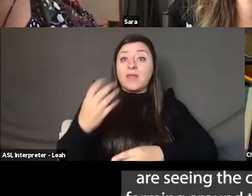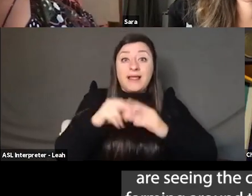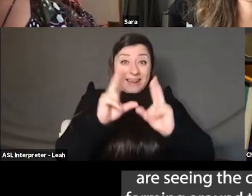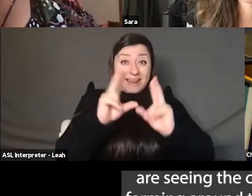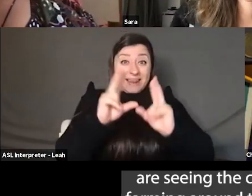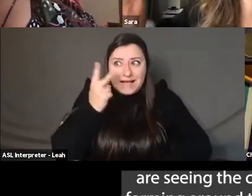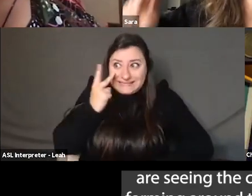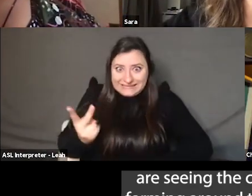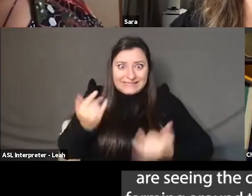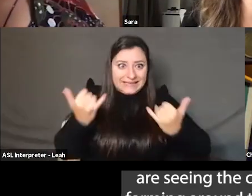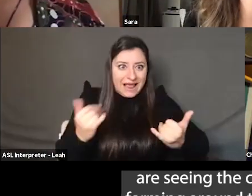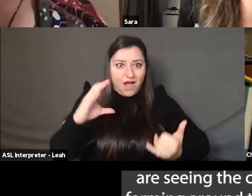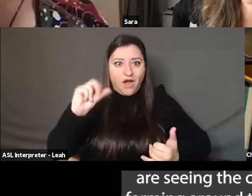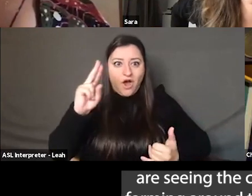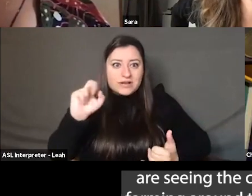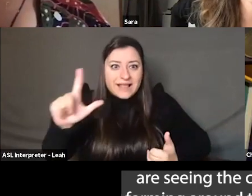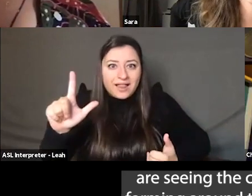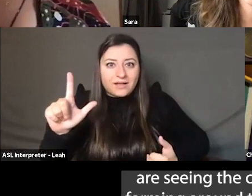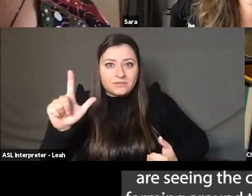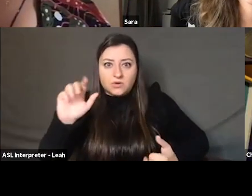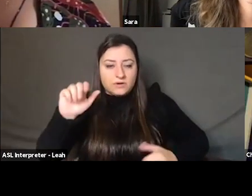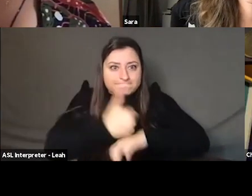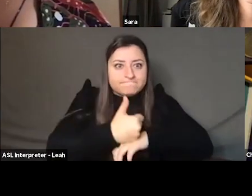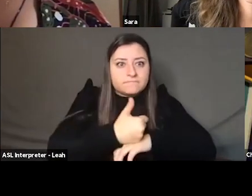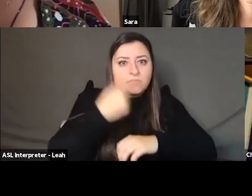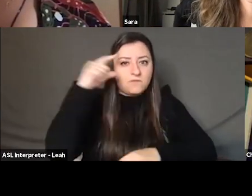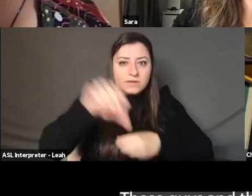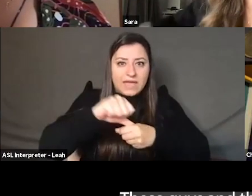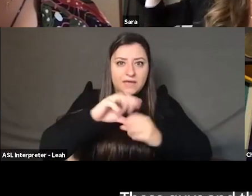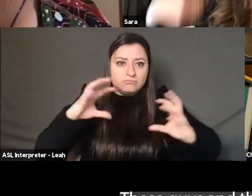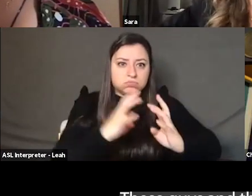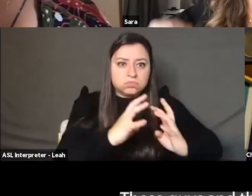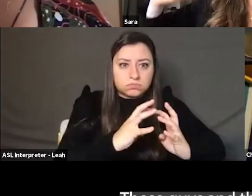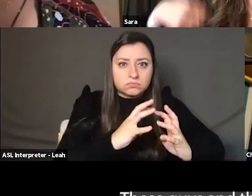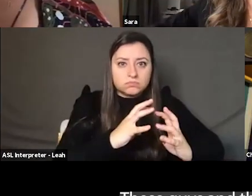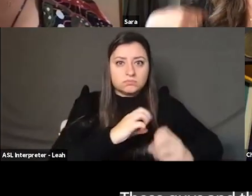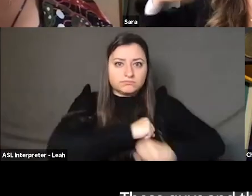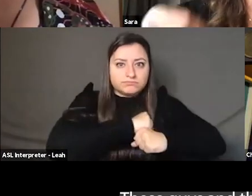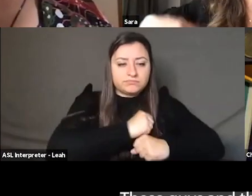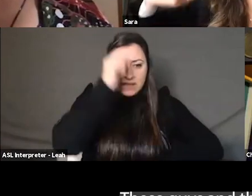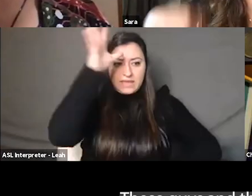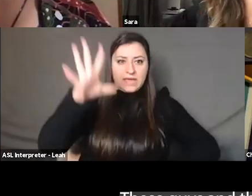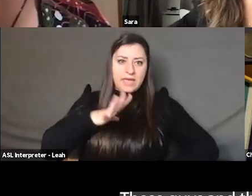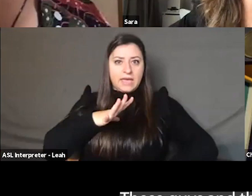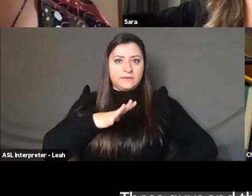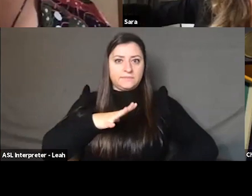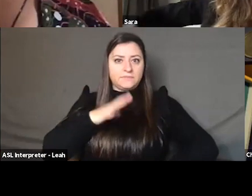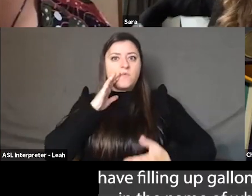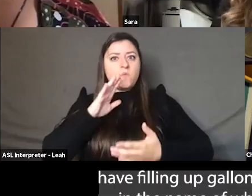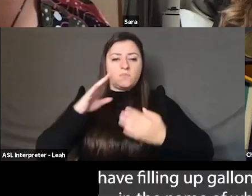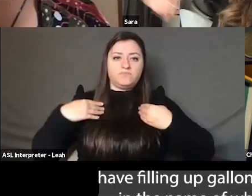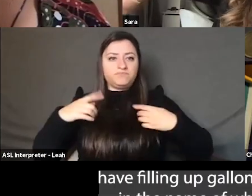are seeing the cartels already forming around the gas stations. These guys and their wife